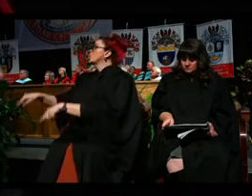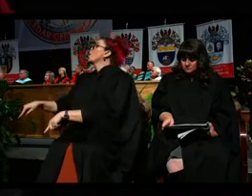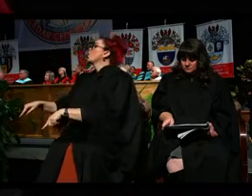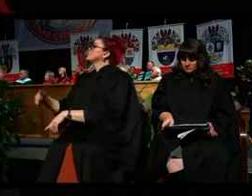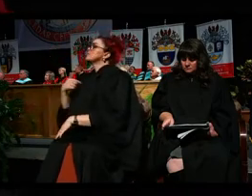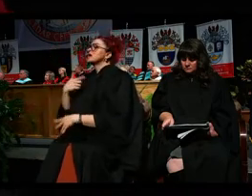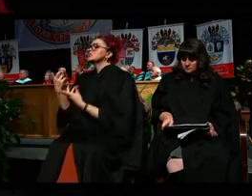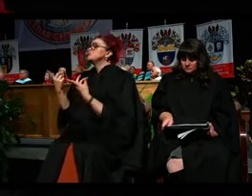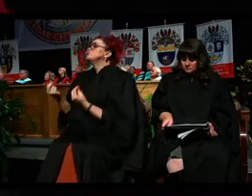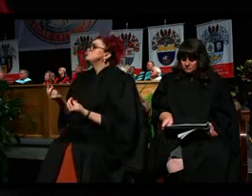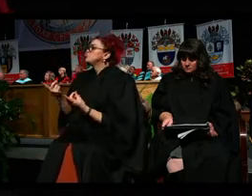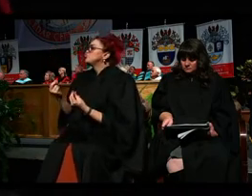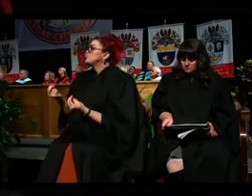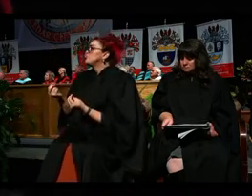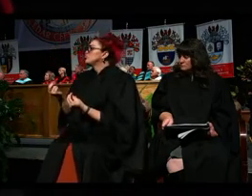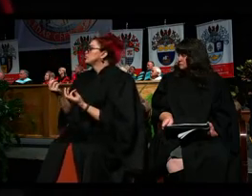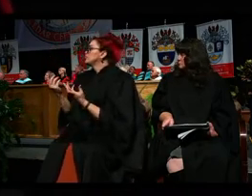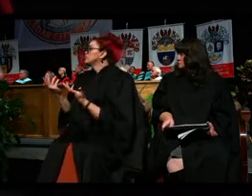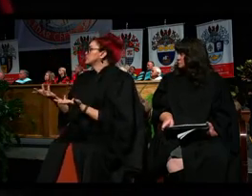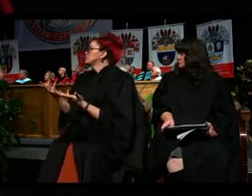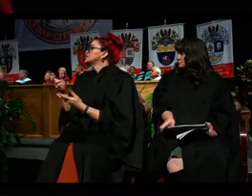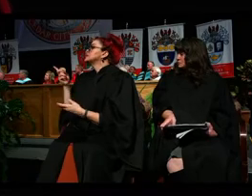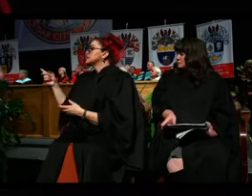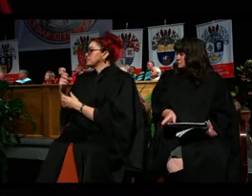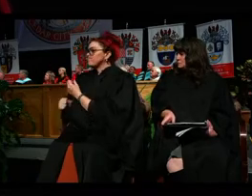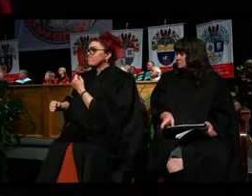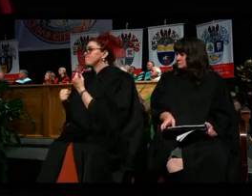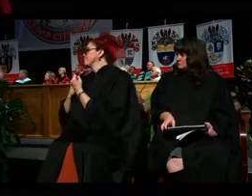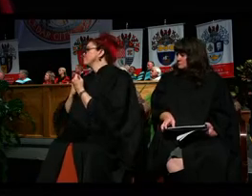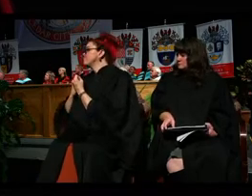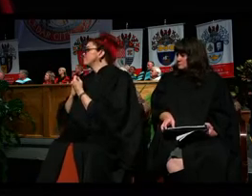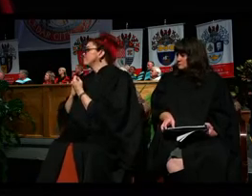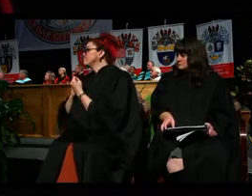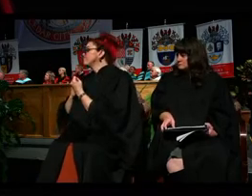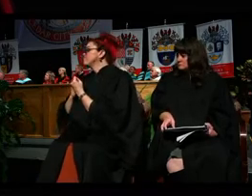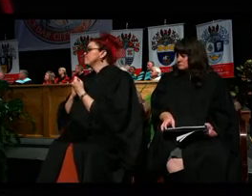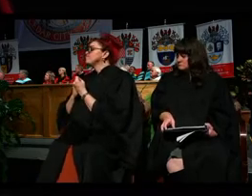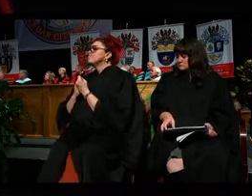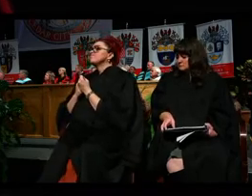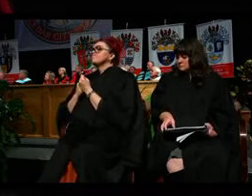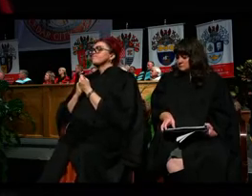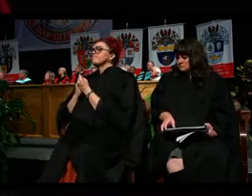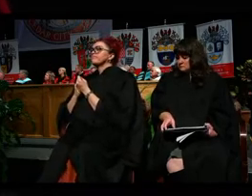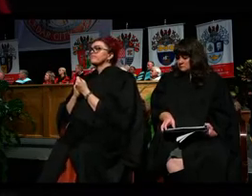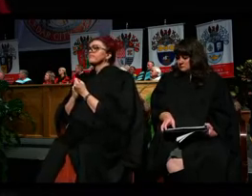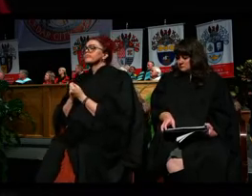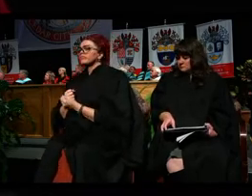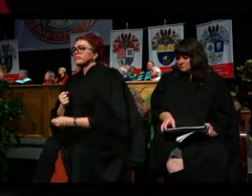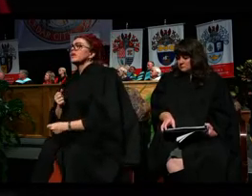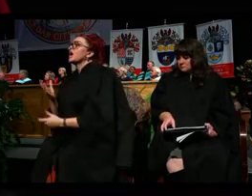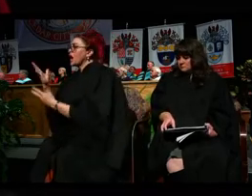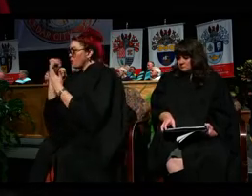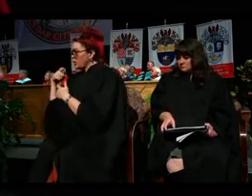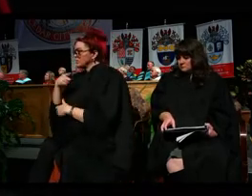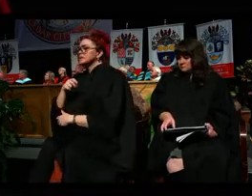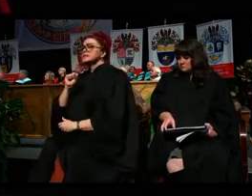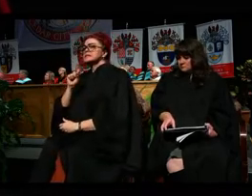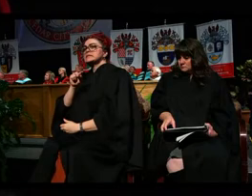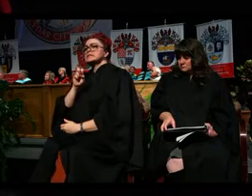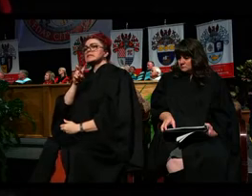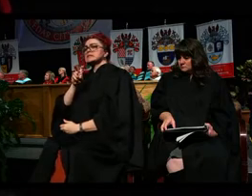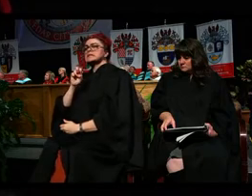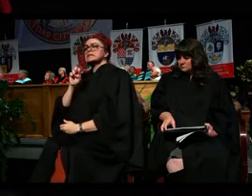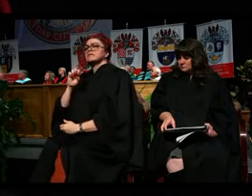matter what I did, he had my back. And I want Steve Young to know right